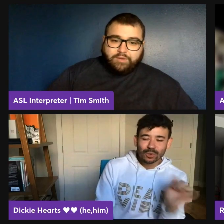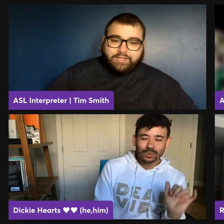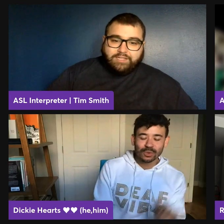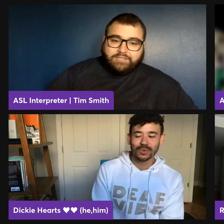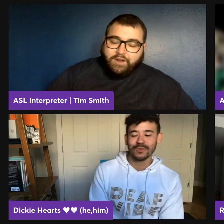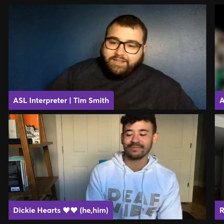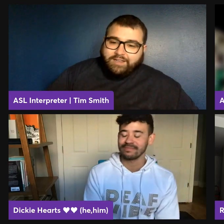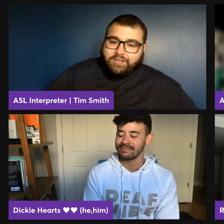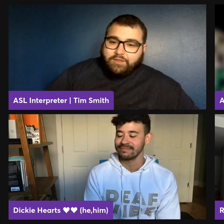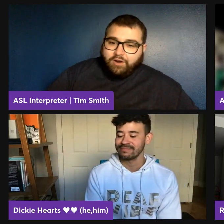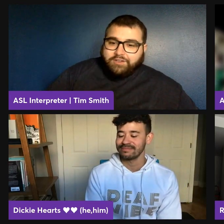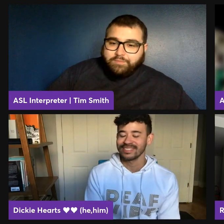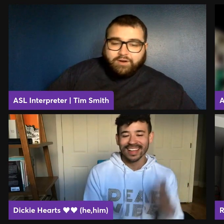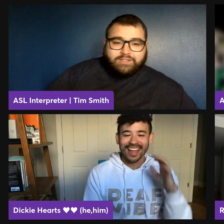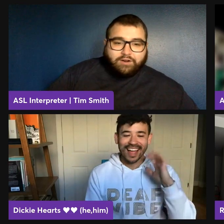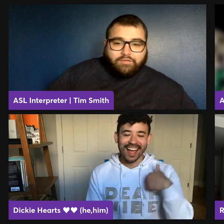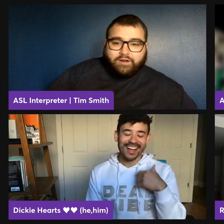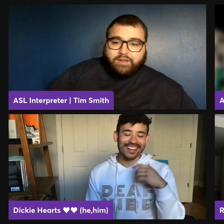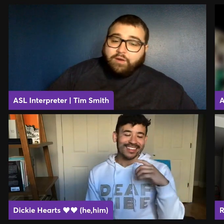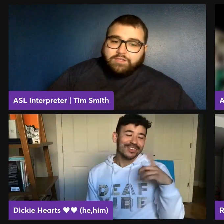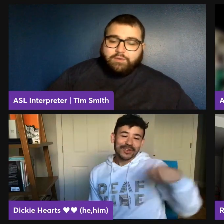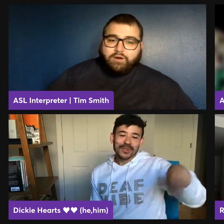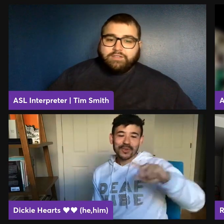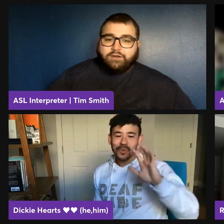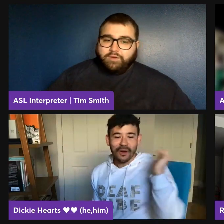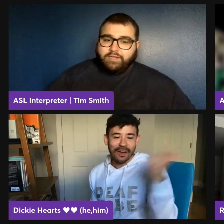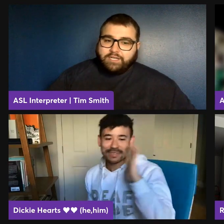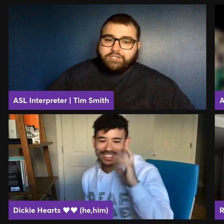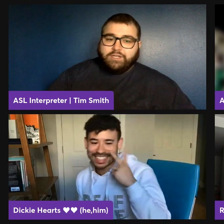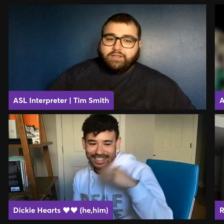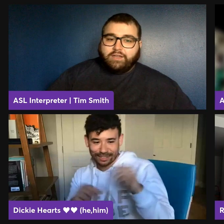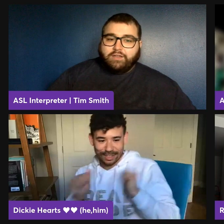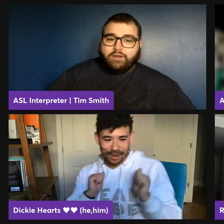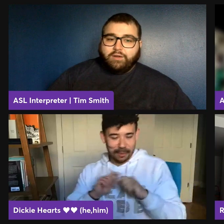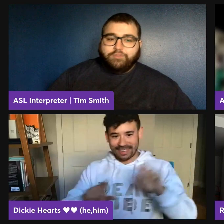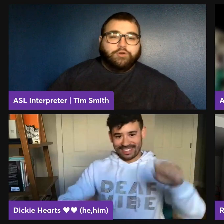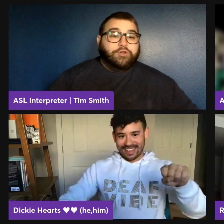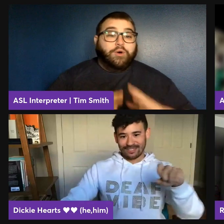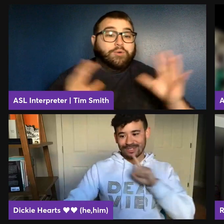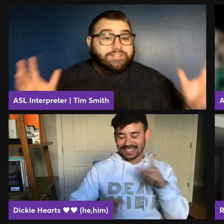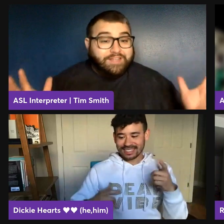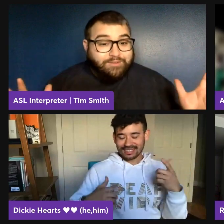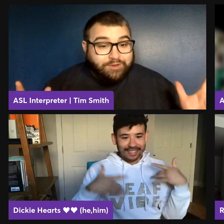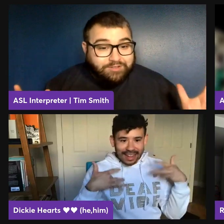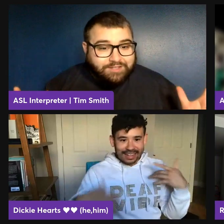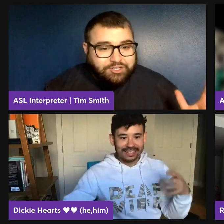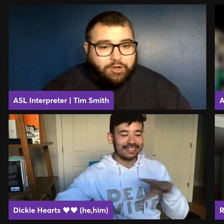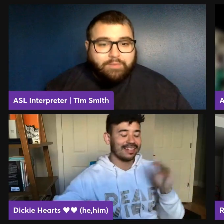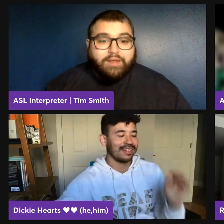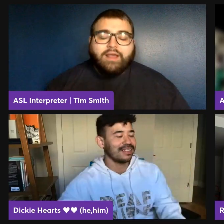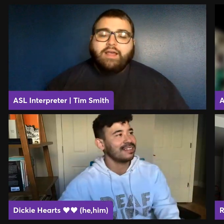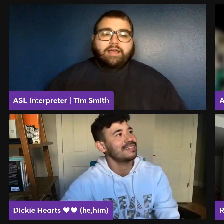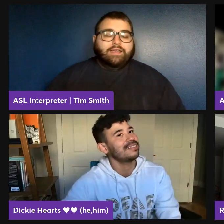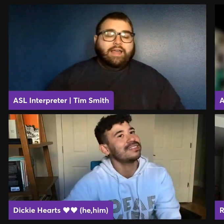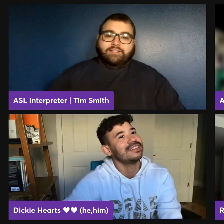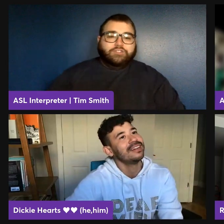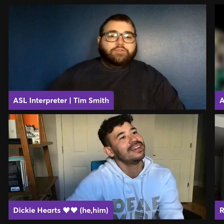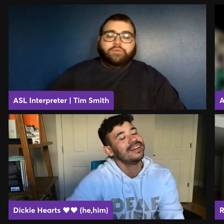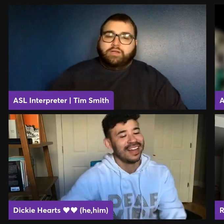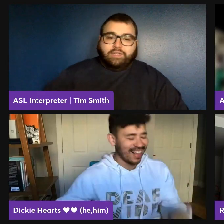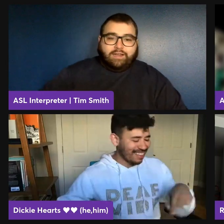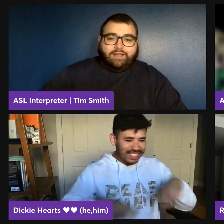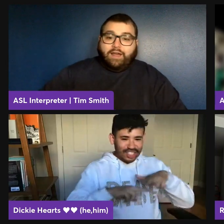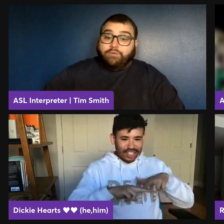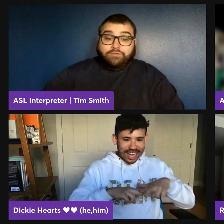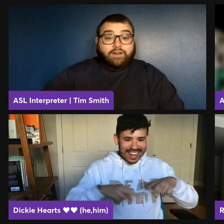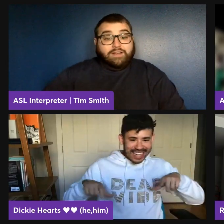you know, it's funny. Like, you know, there are some parts that are funny and there are some parts that are really touching. Like, you know, I'm sure you all will see it when you see the show. But yeah, it's